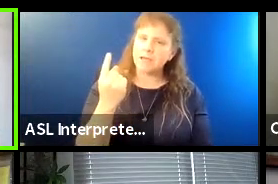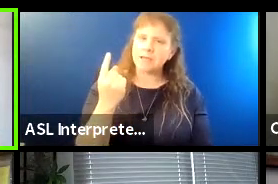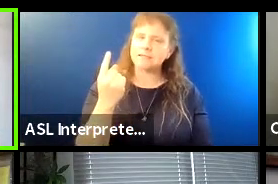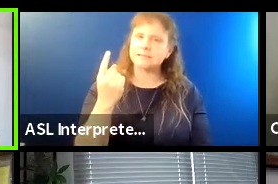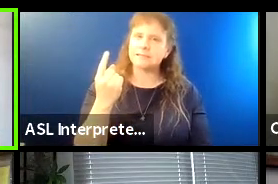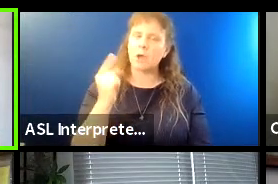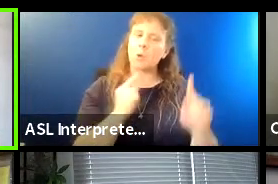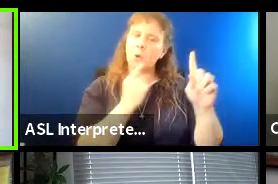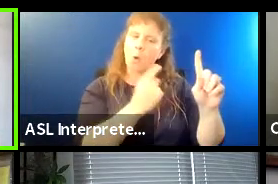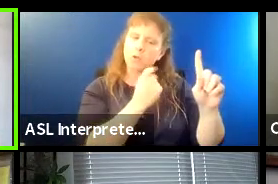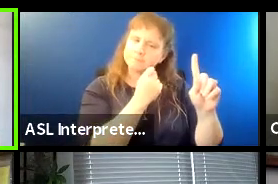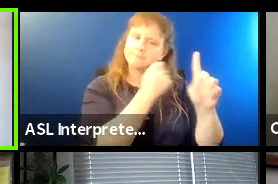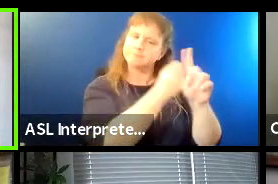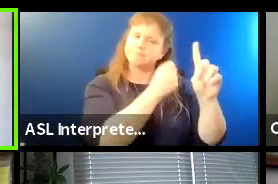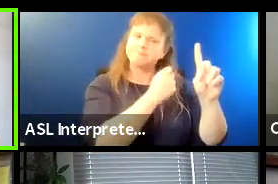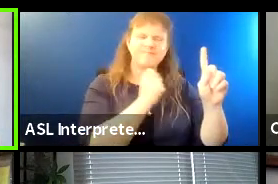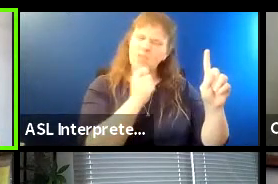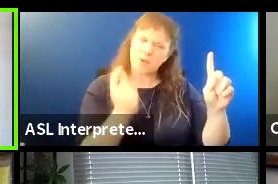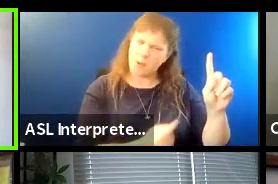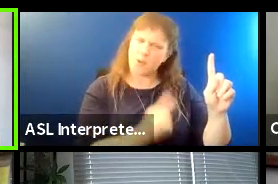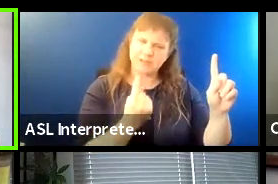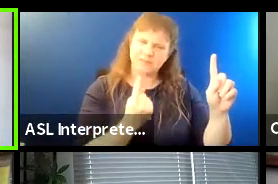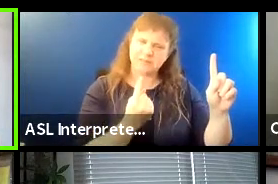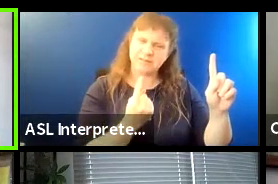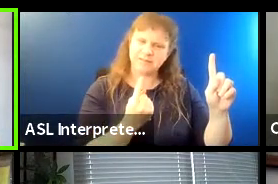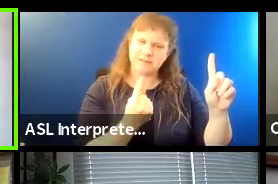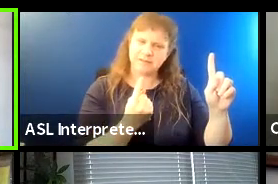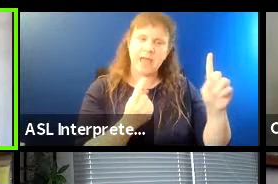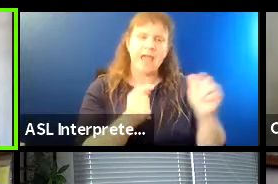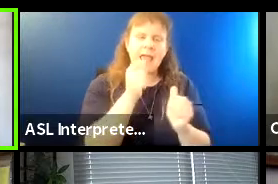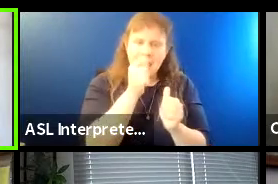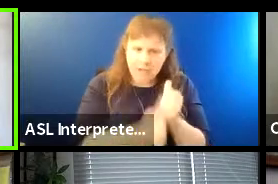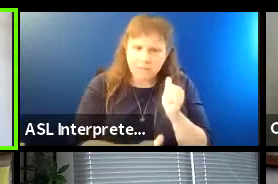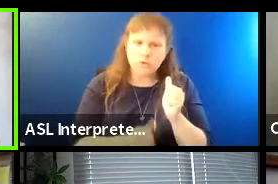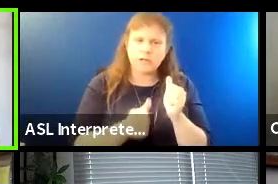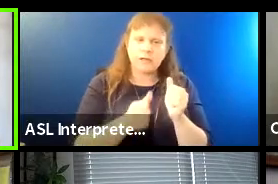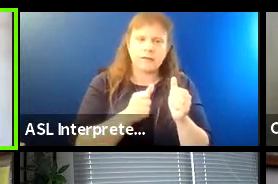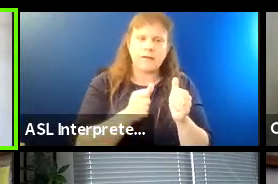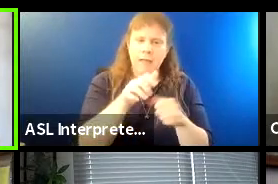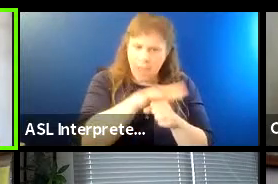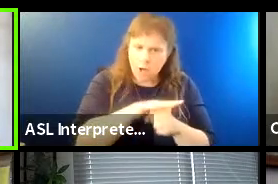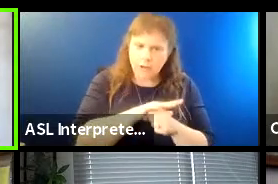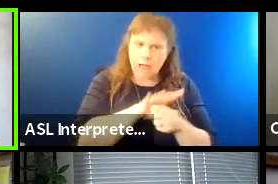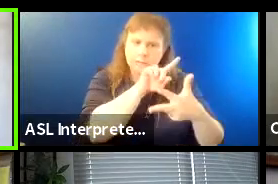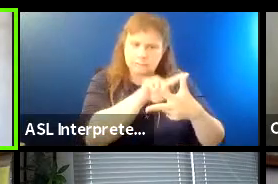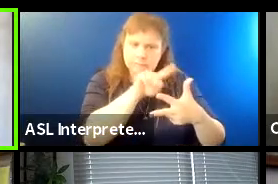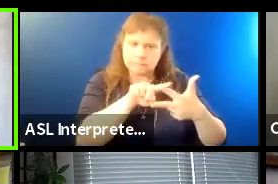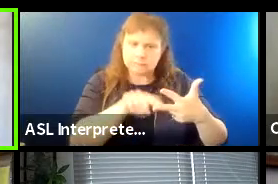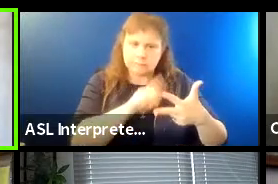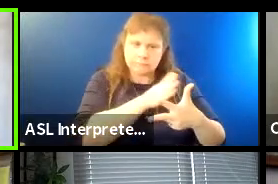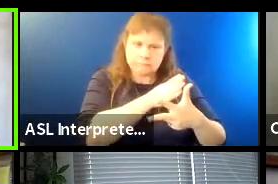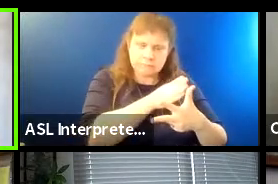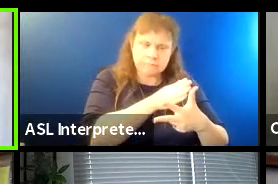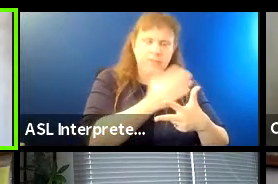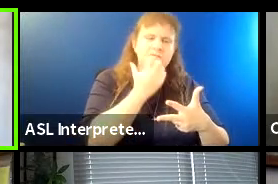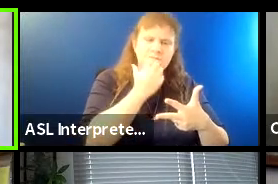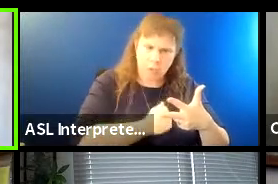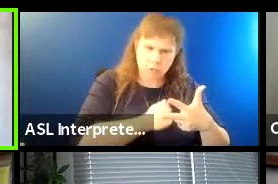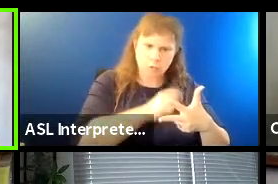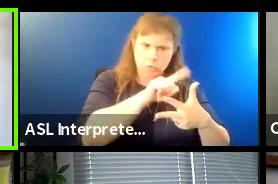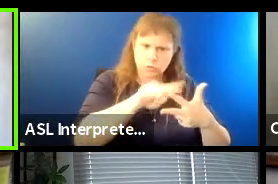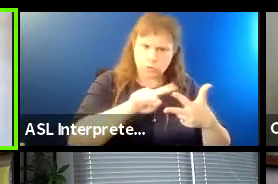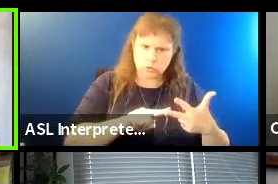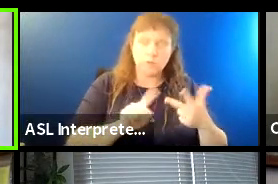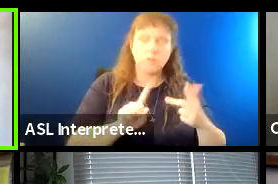to every aspect of those values, but it was clear, and it was clear from